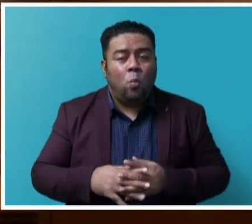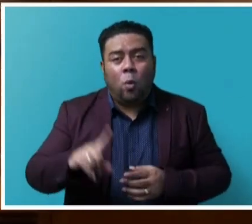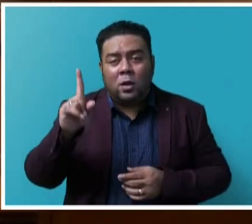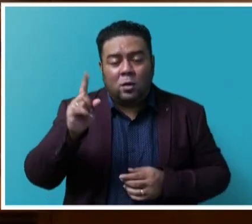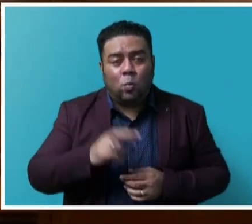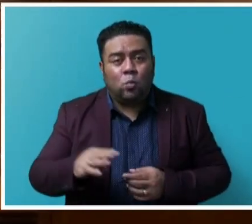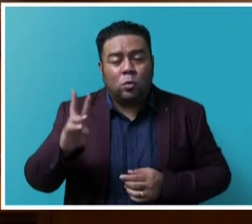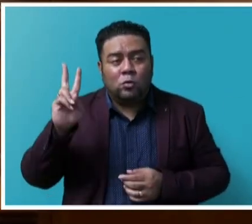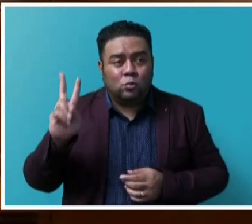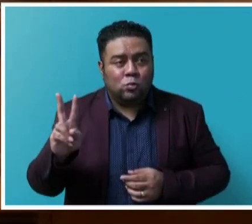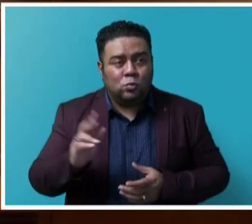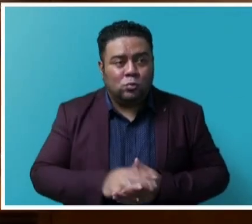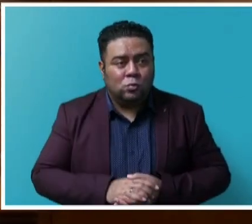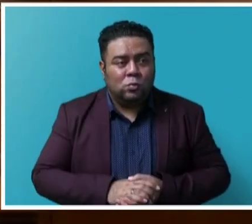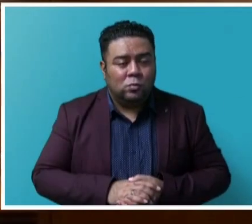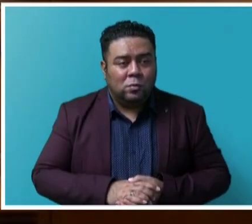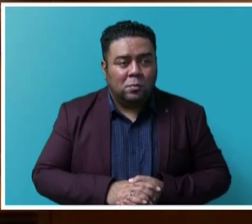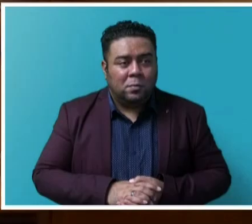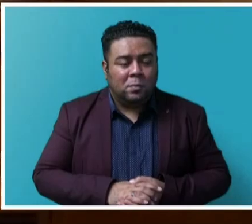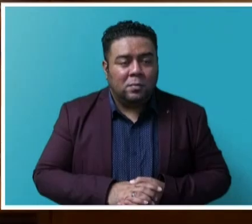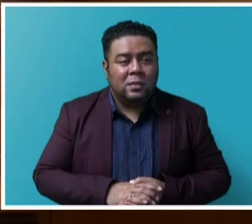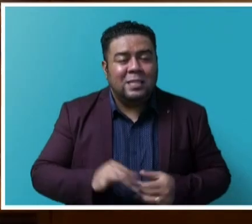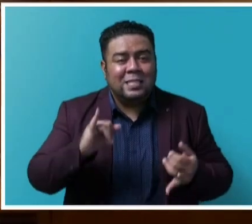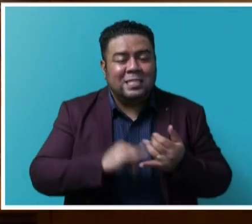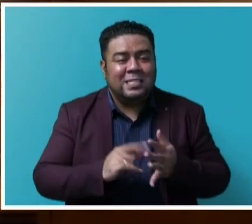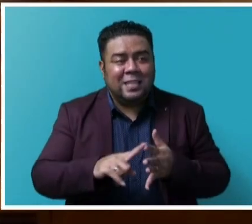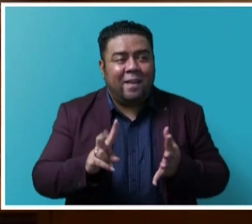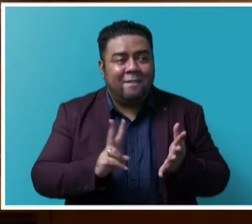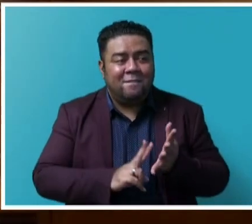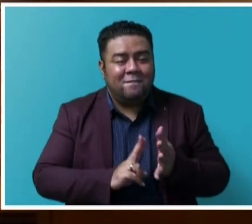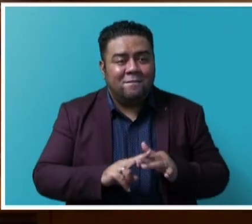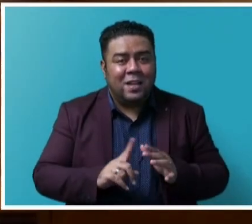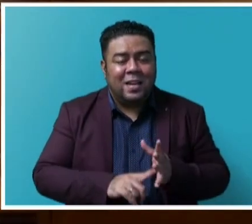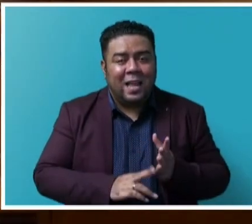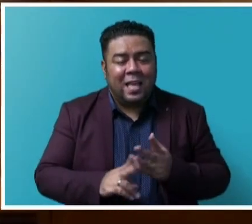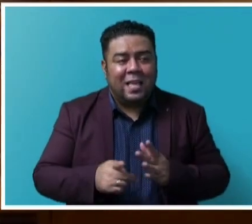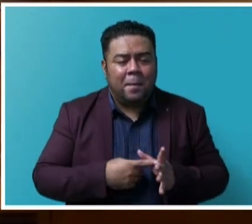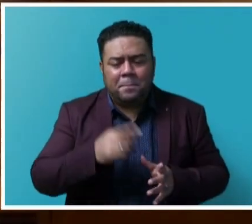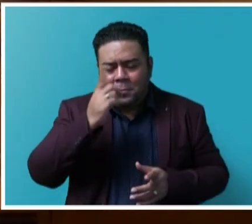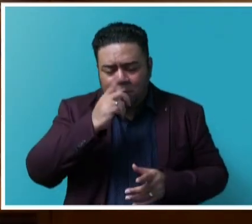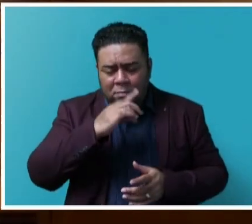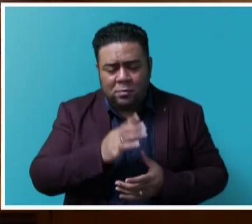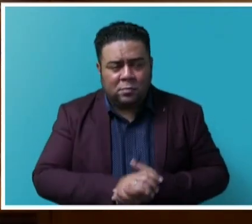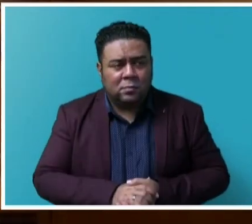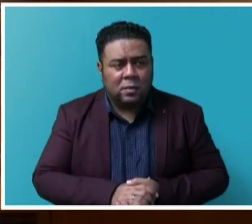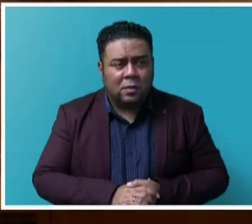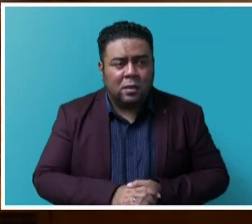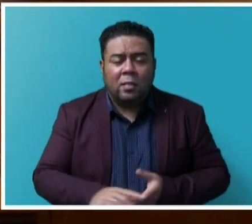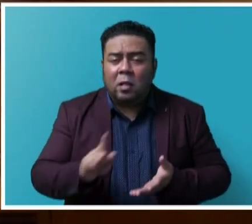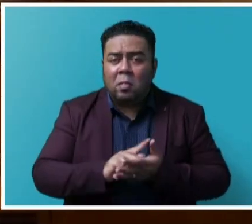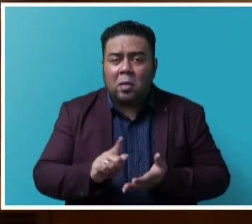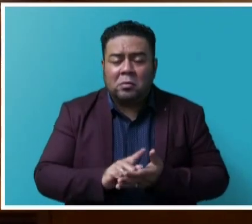especially Corporal Stephanie Sunevalu VC, those in the Malayan campaign, and in latter years